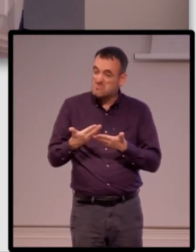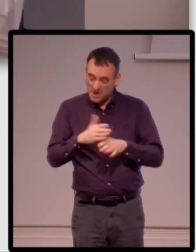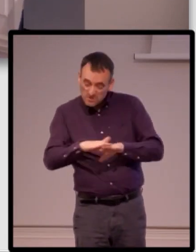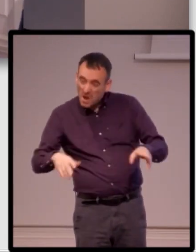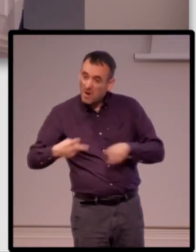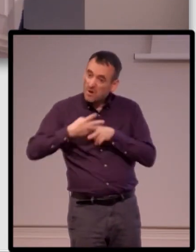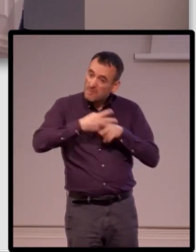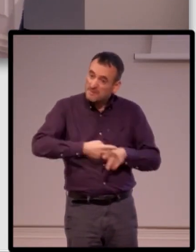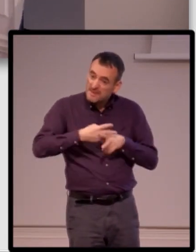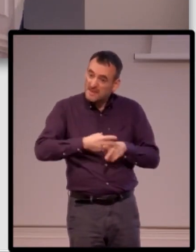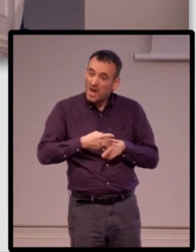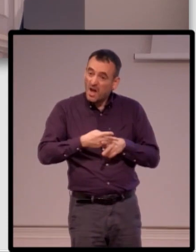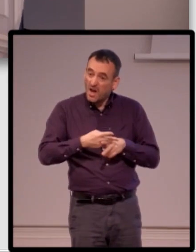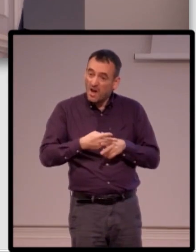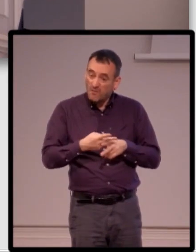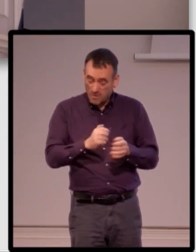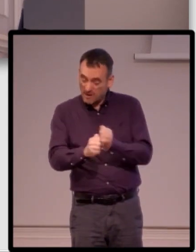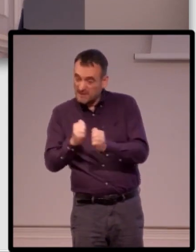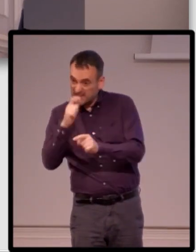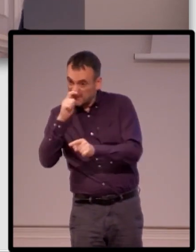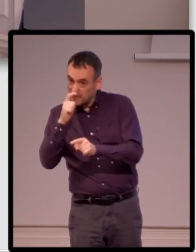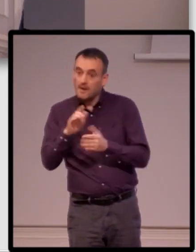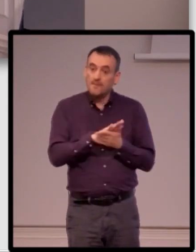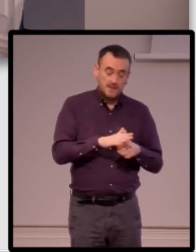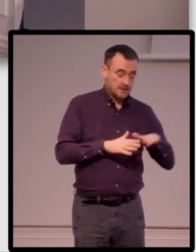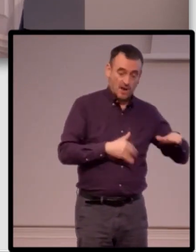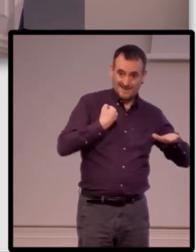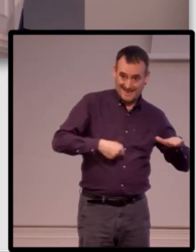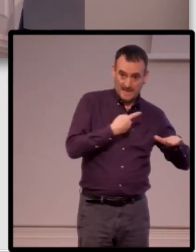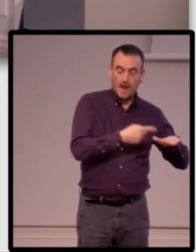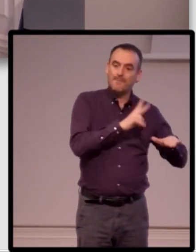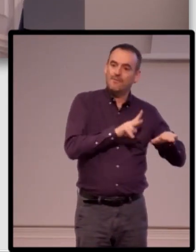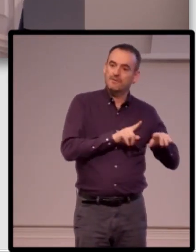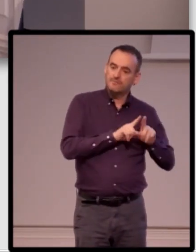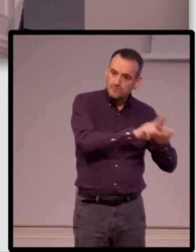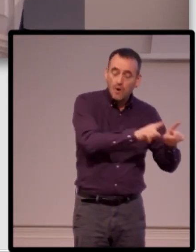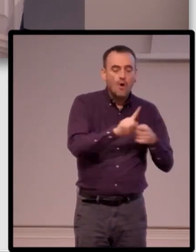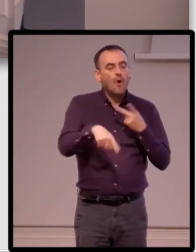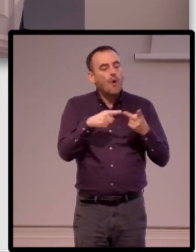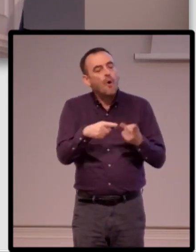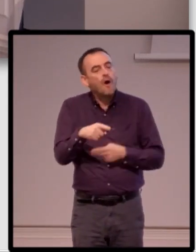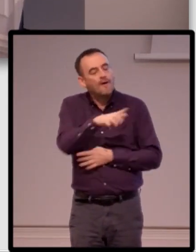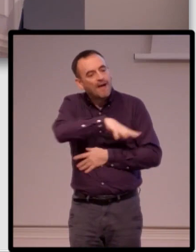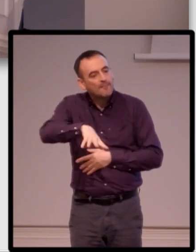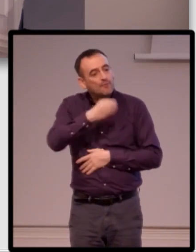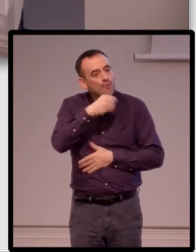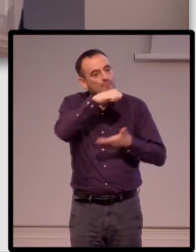that parents can take a sick child to clinic. They supplemented families' food budgets to